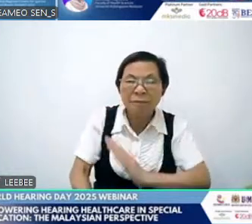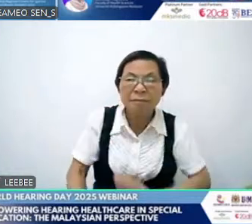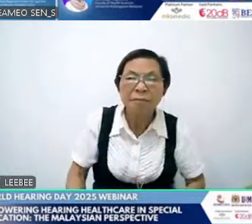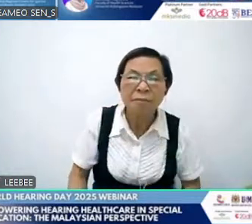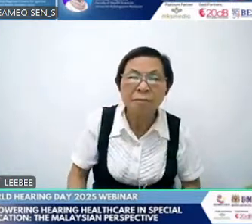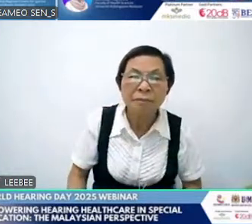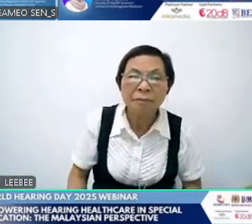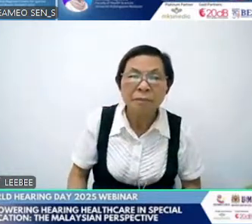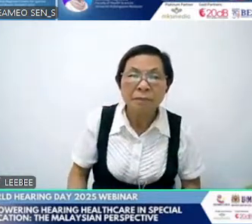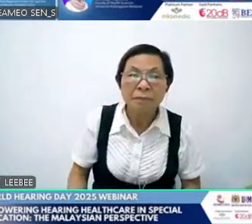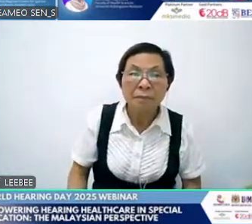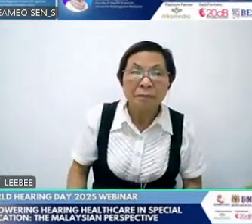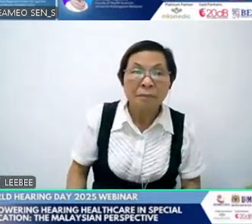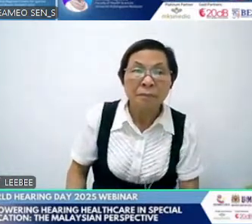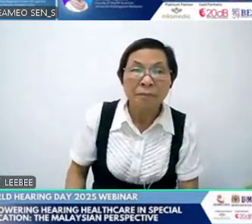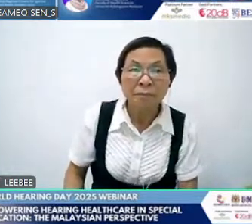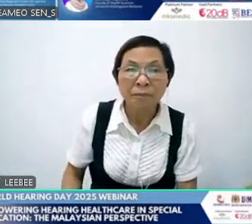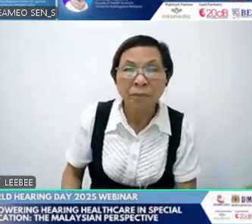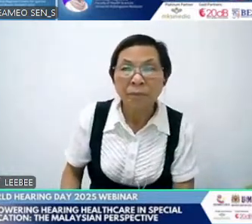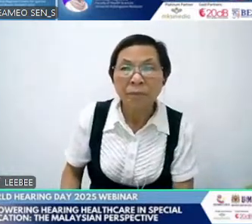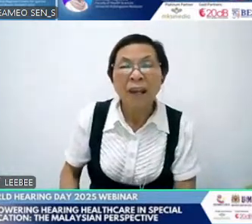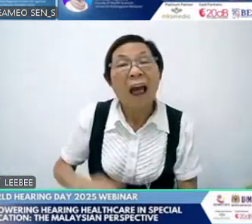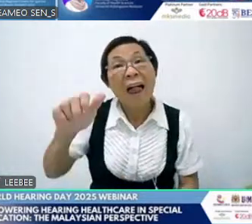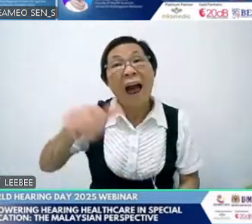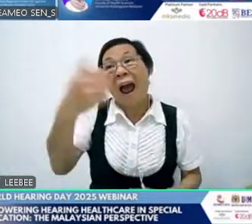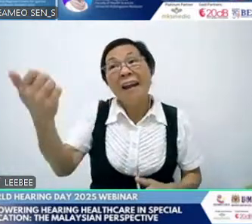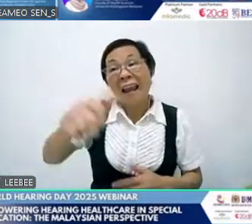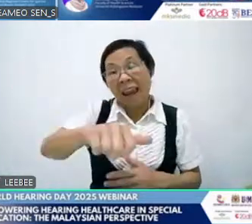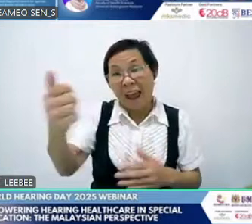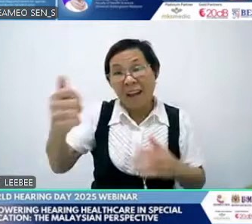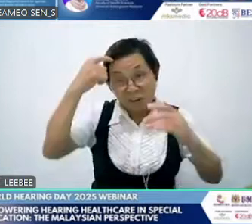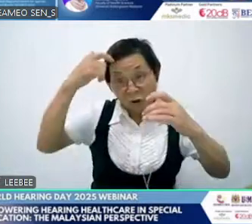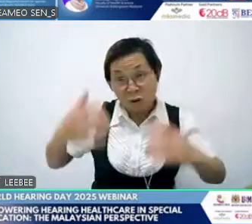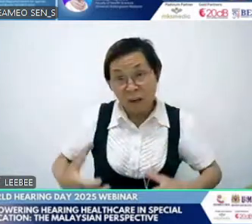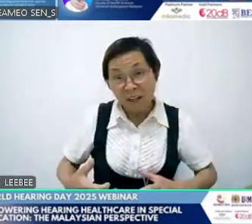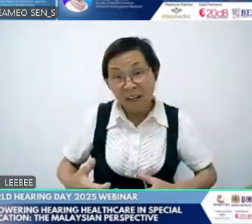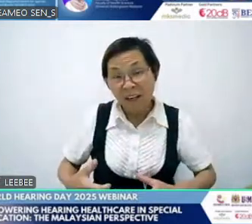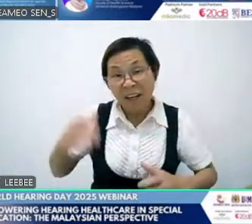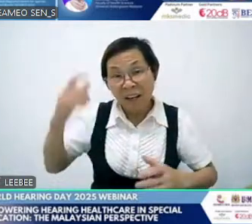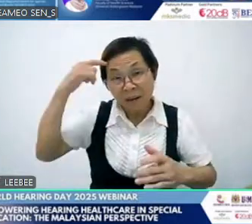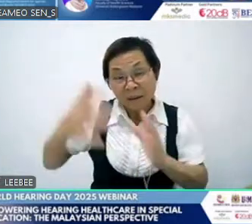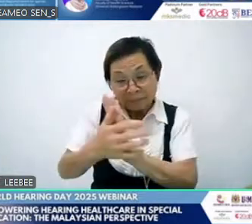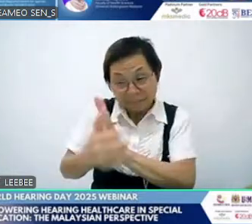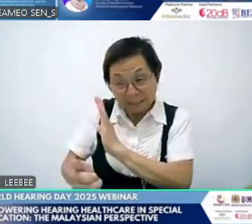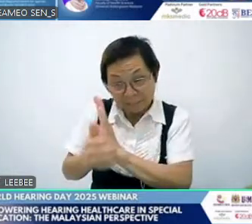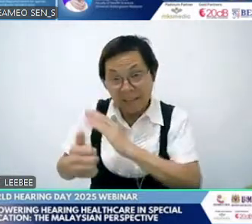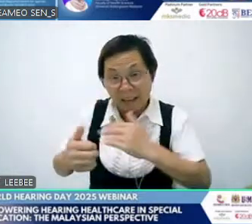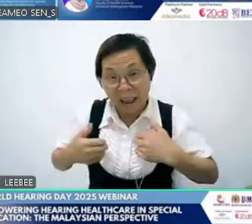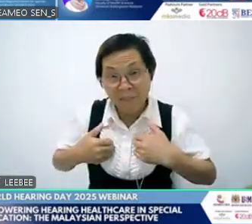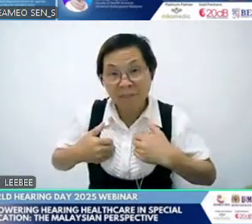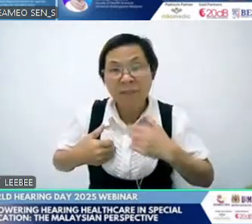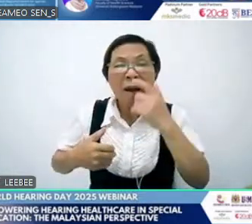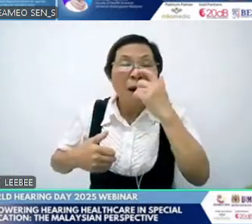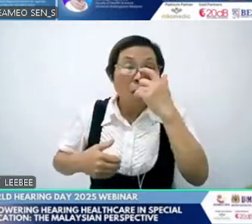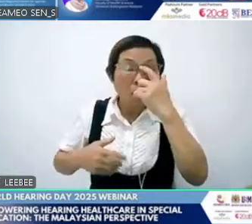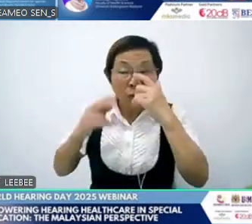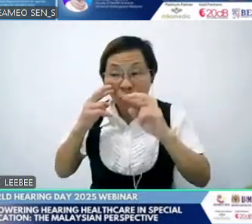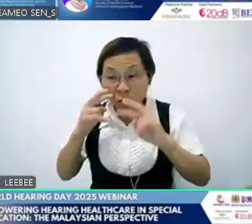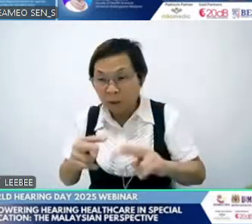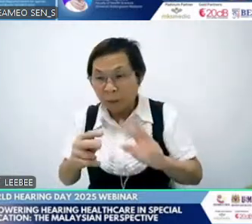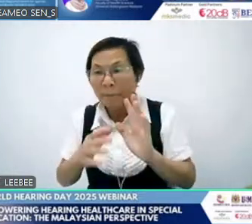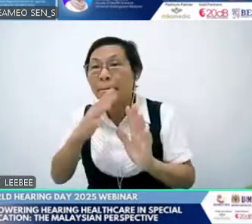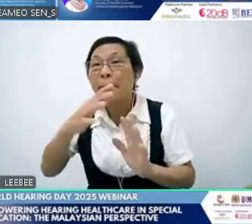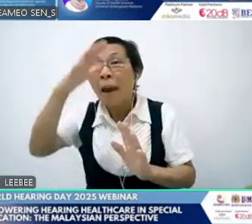So apart from those knowledge, confidence, and monitoring skill, we also look at whether parents were